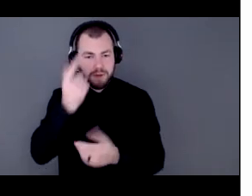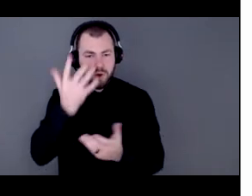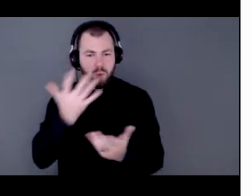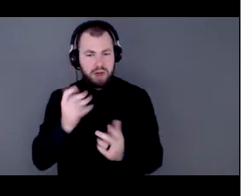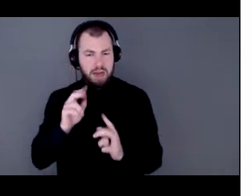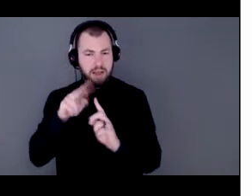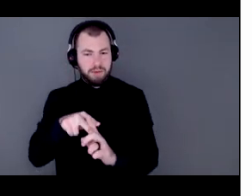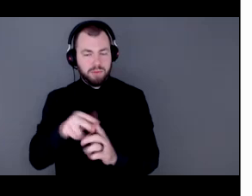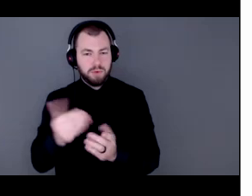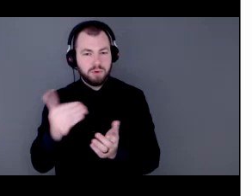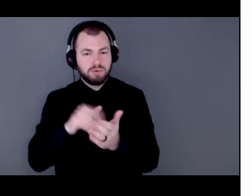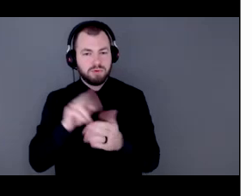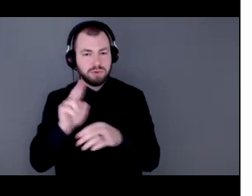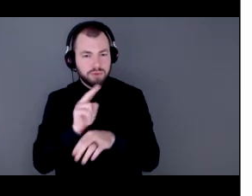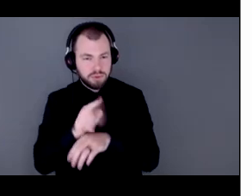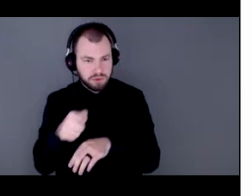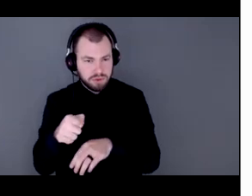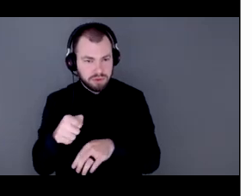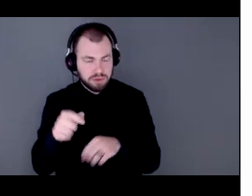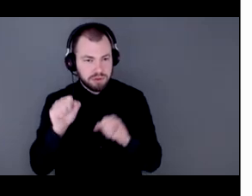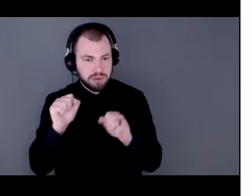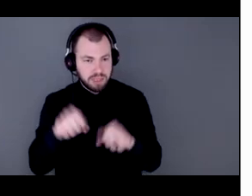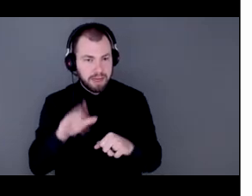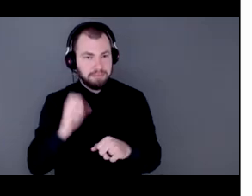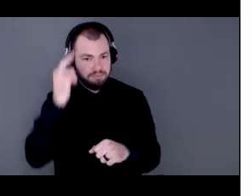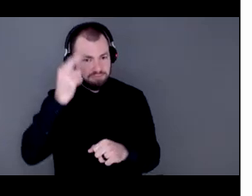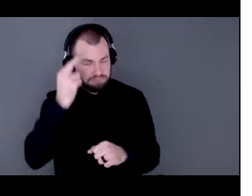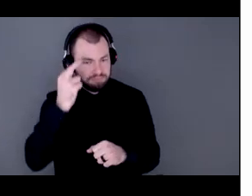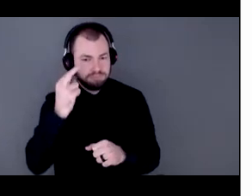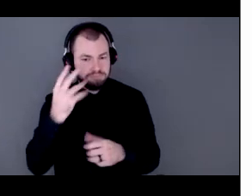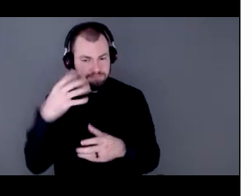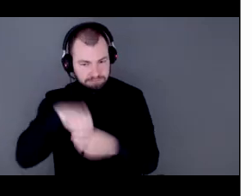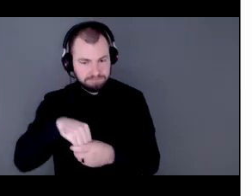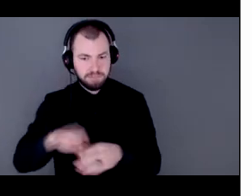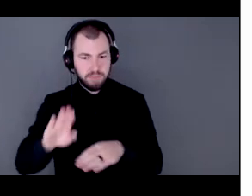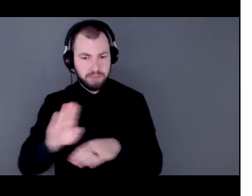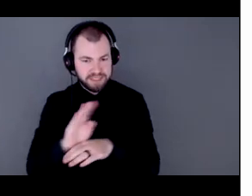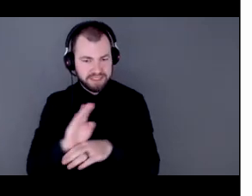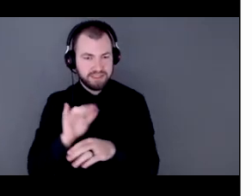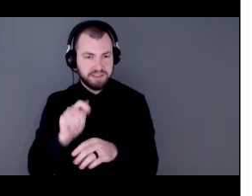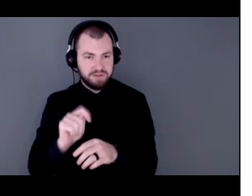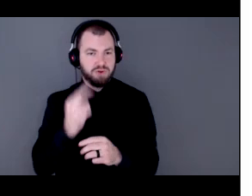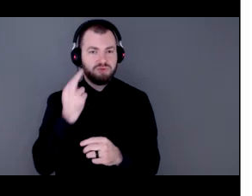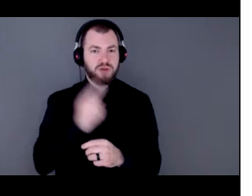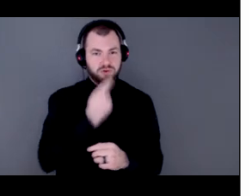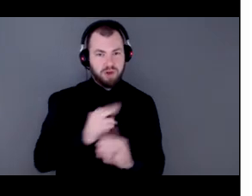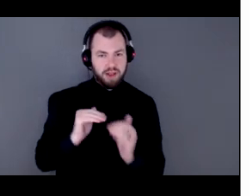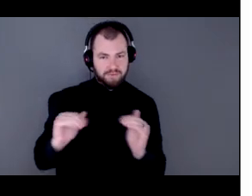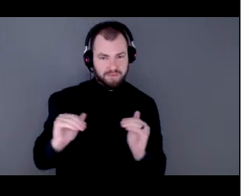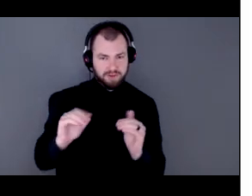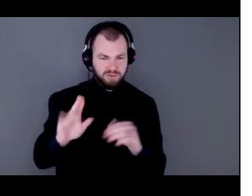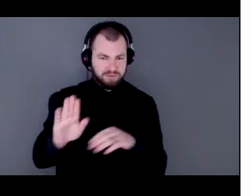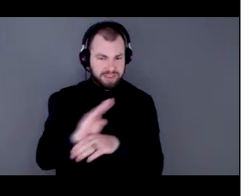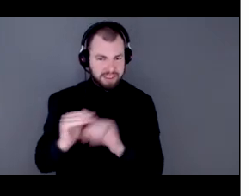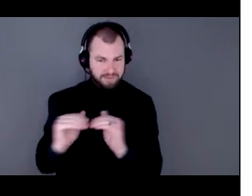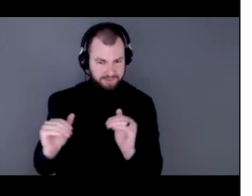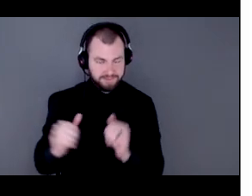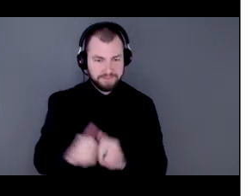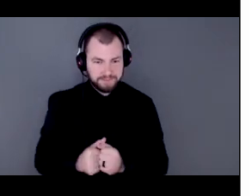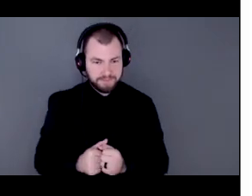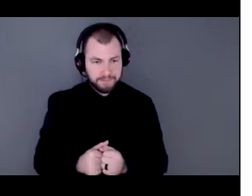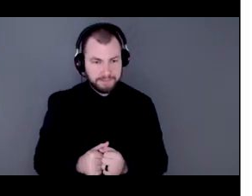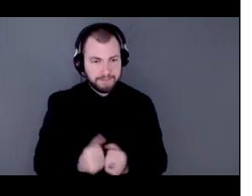that we can actually practically implement at the business and restaurant level. And then it comes the team science